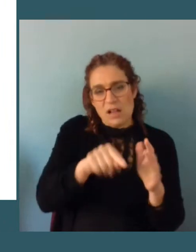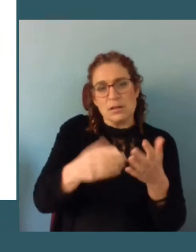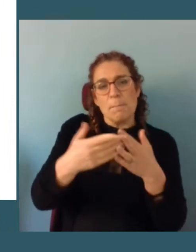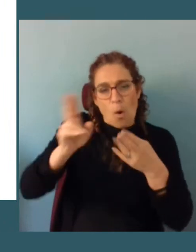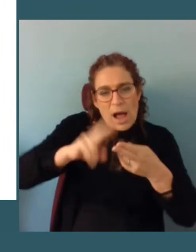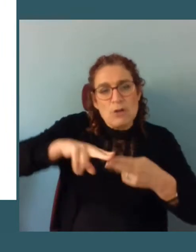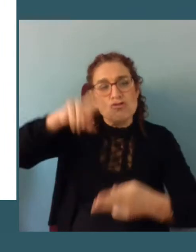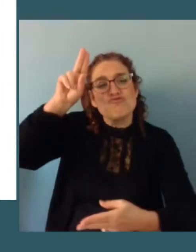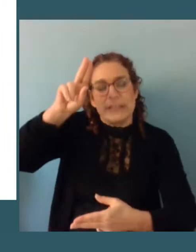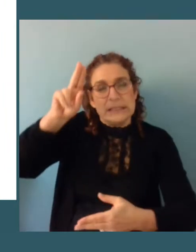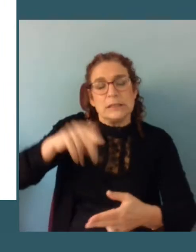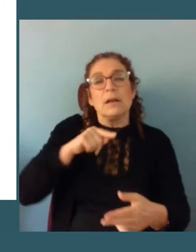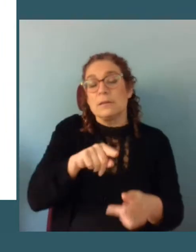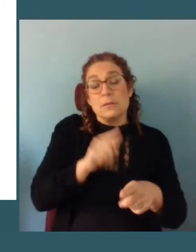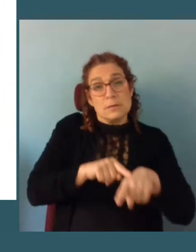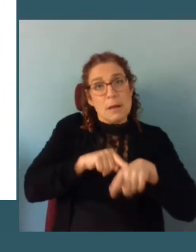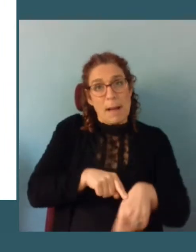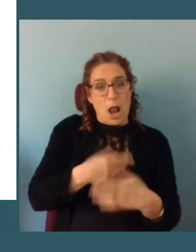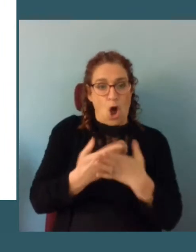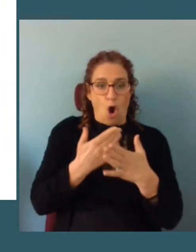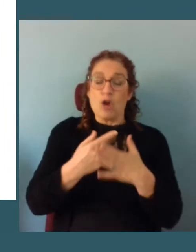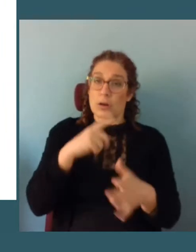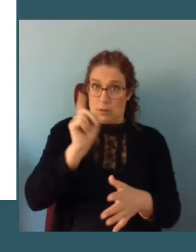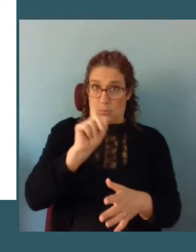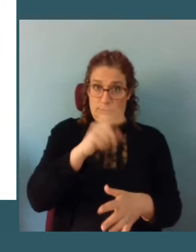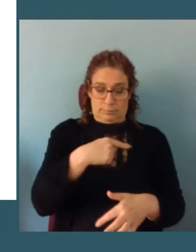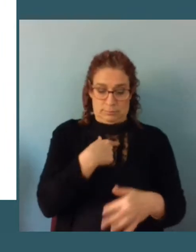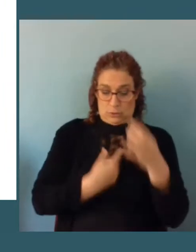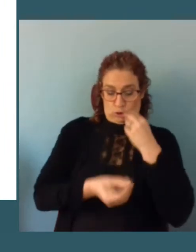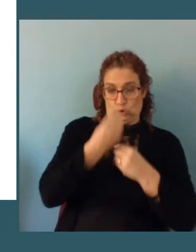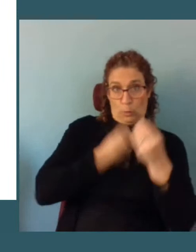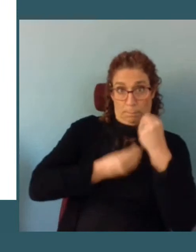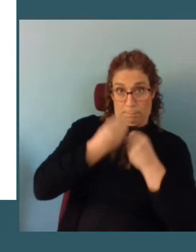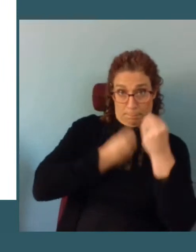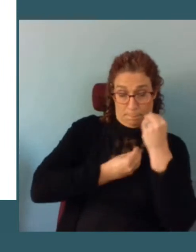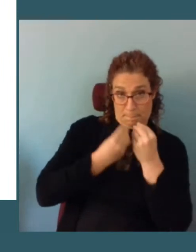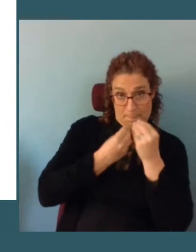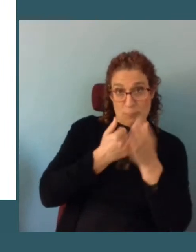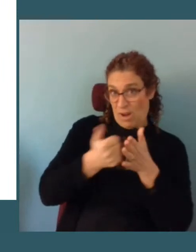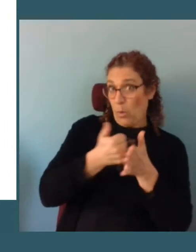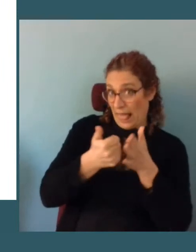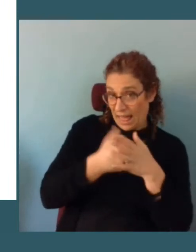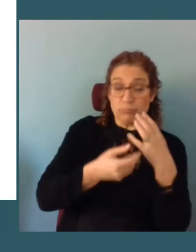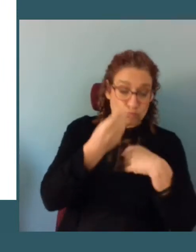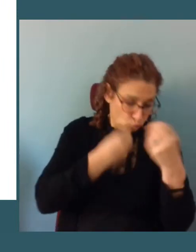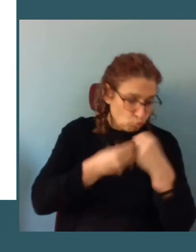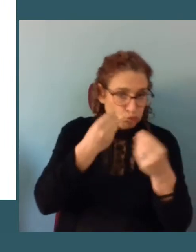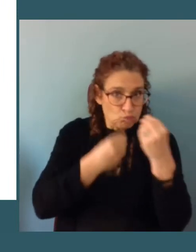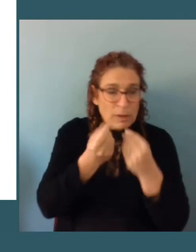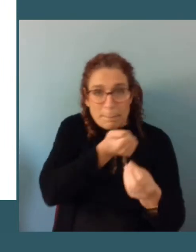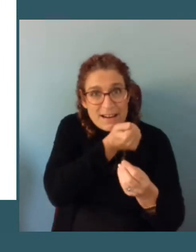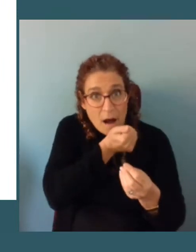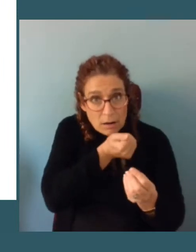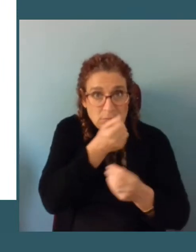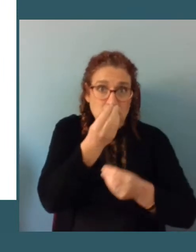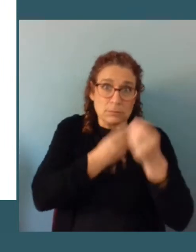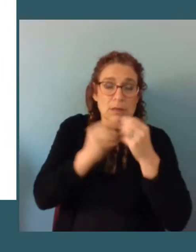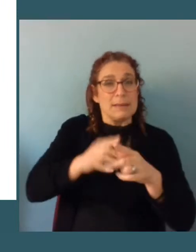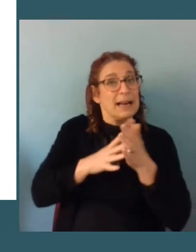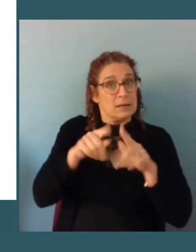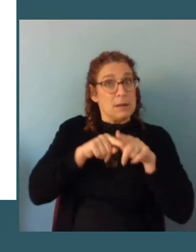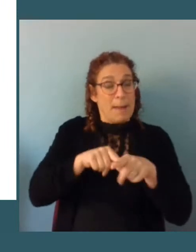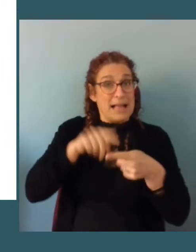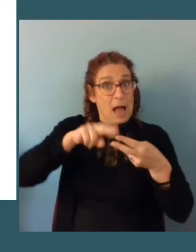by consuming peanut on a regular basis. And so this is consumption dependent. So